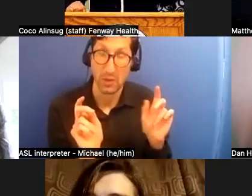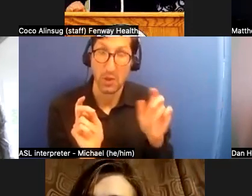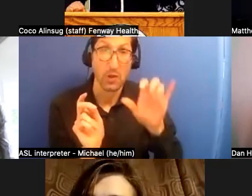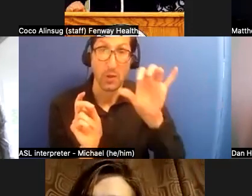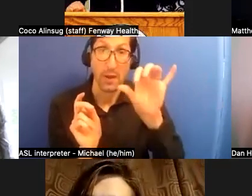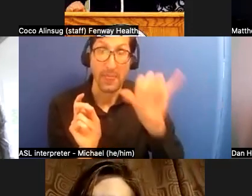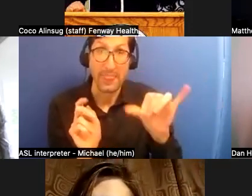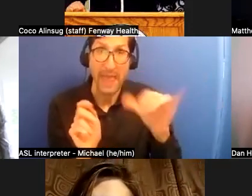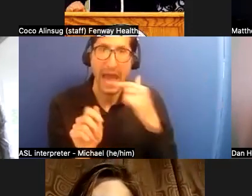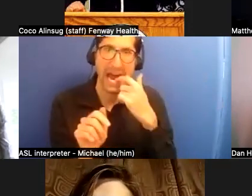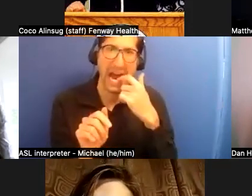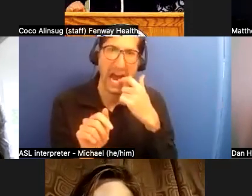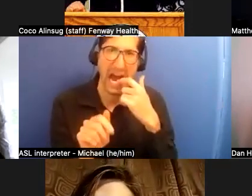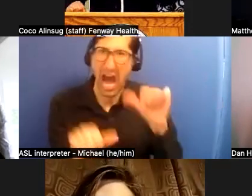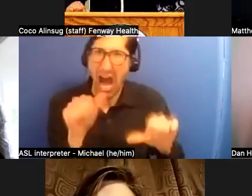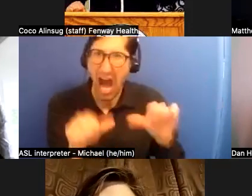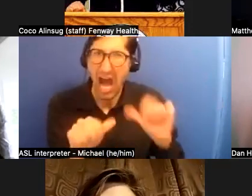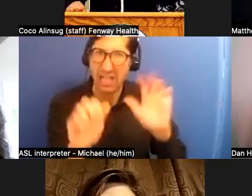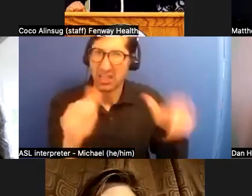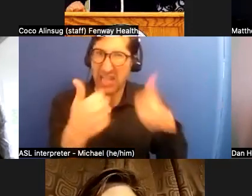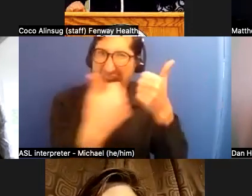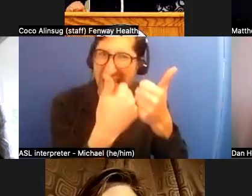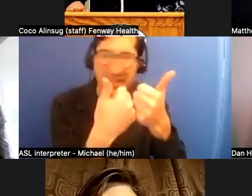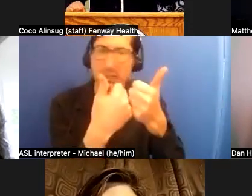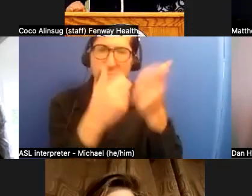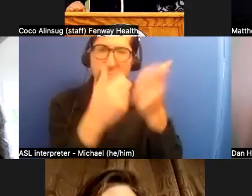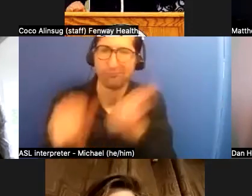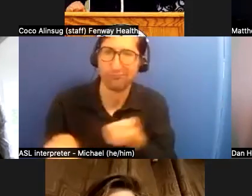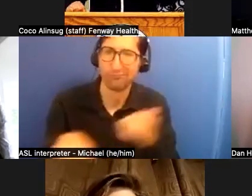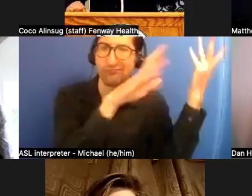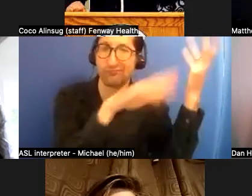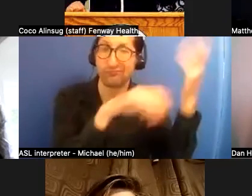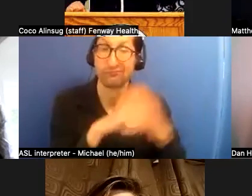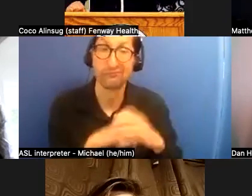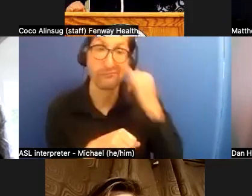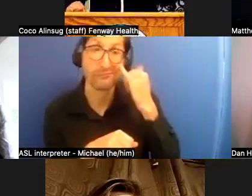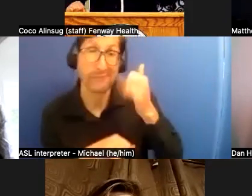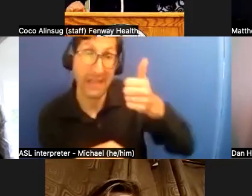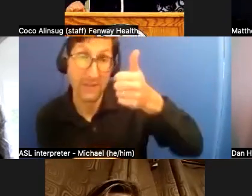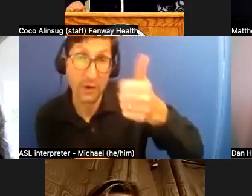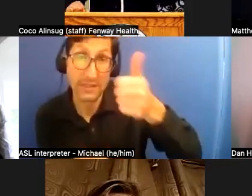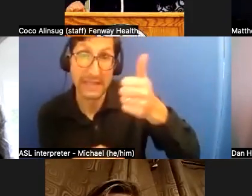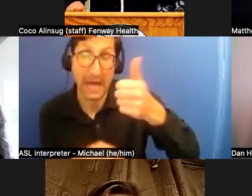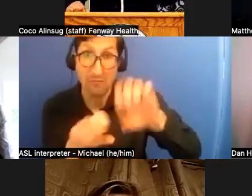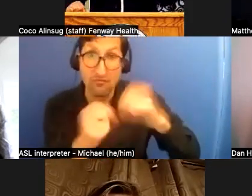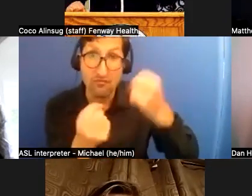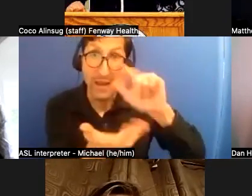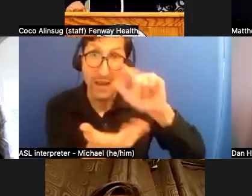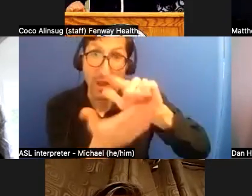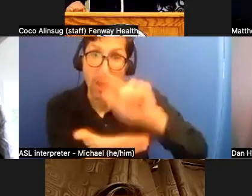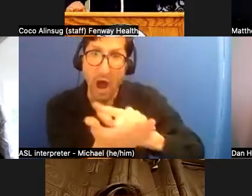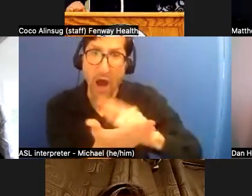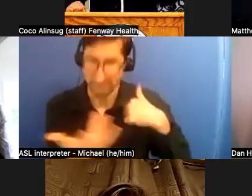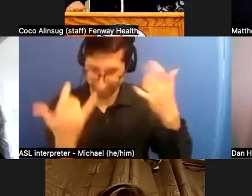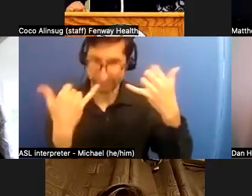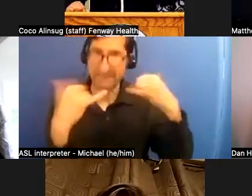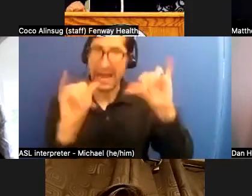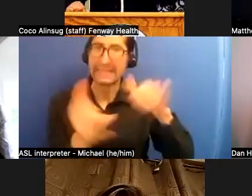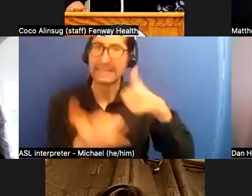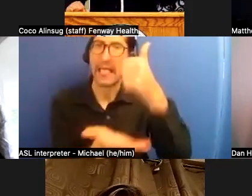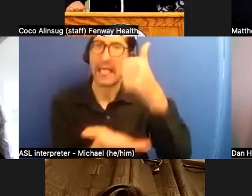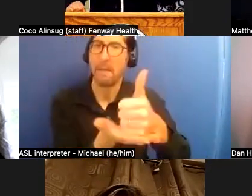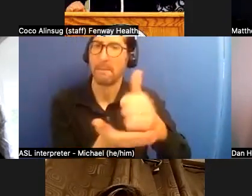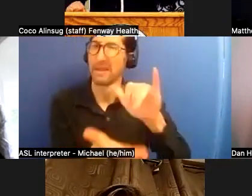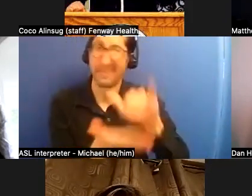mind. Because I can guarantee you that if you did something illegal, I would still come and help you because that's my job. So